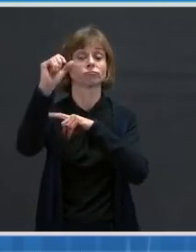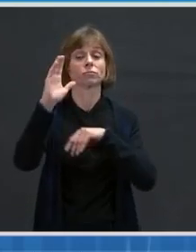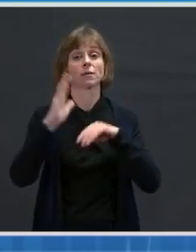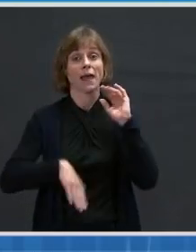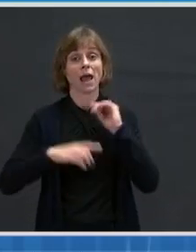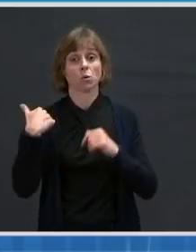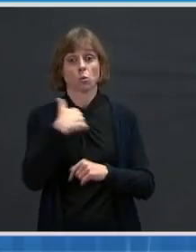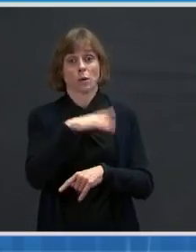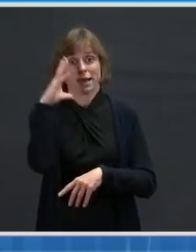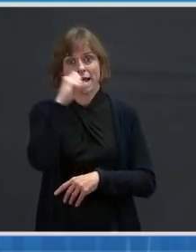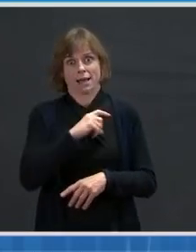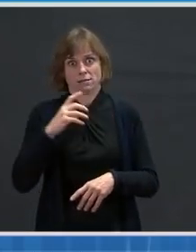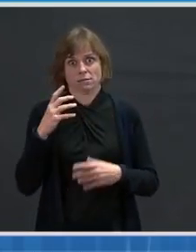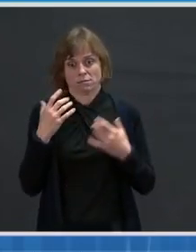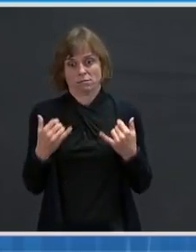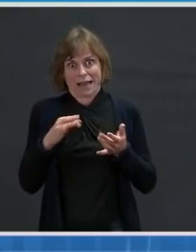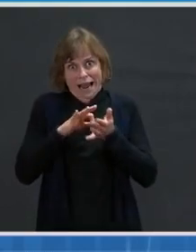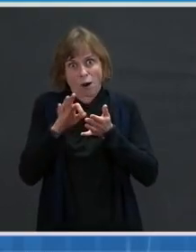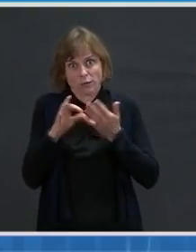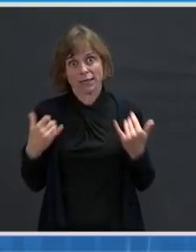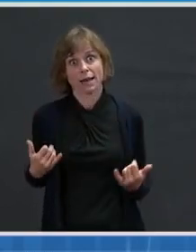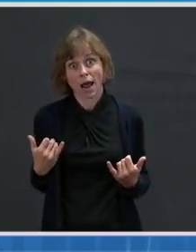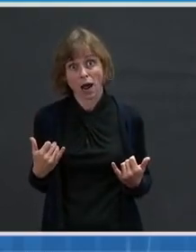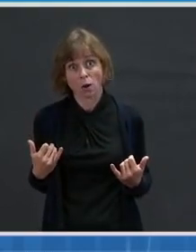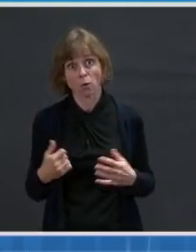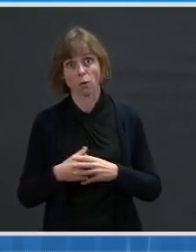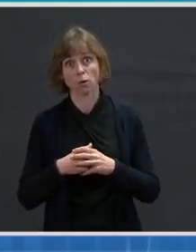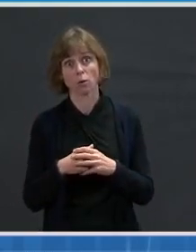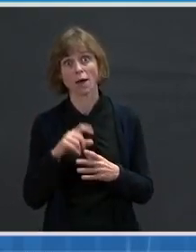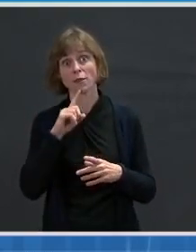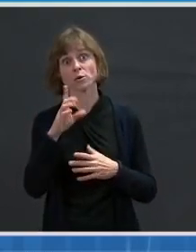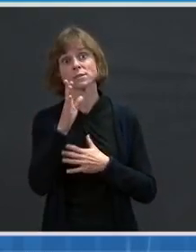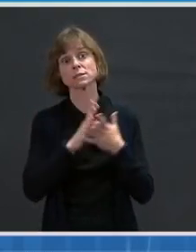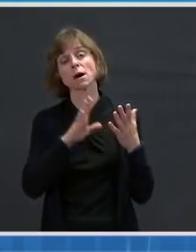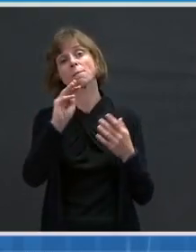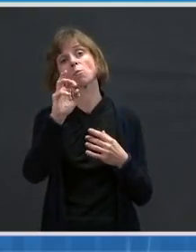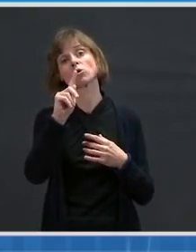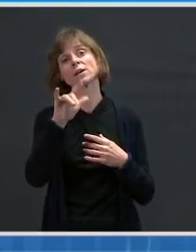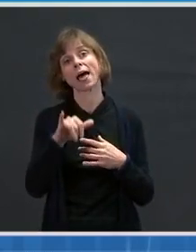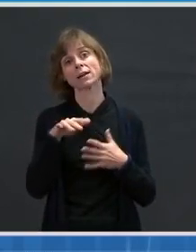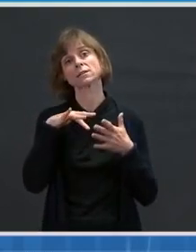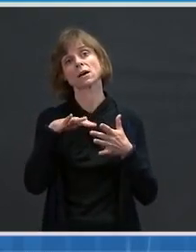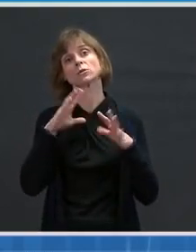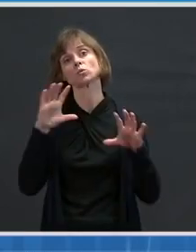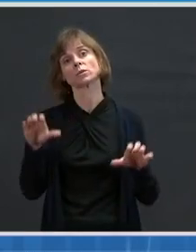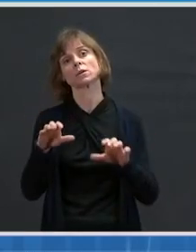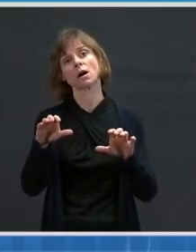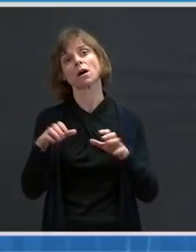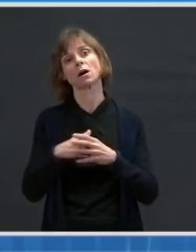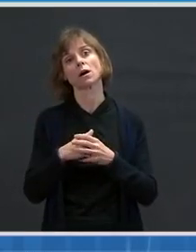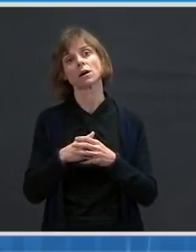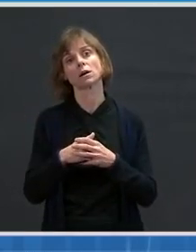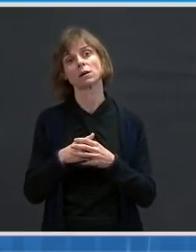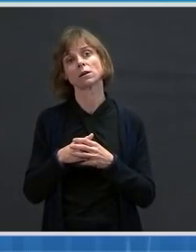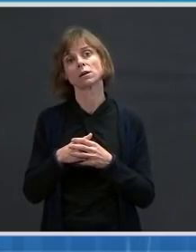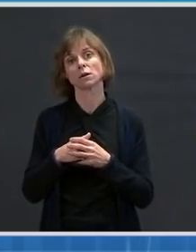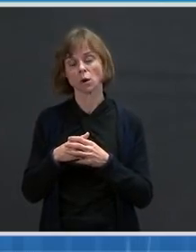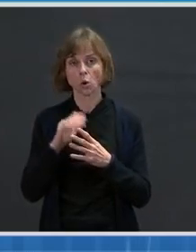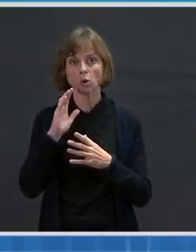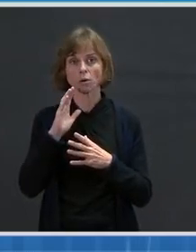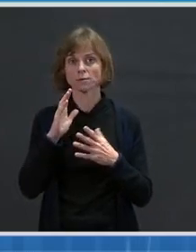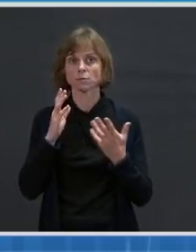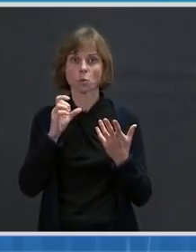for numerous reasons. There have been numerous mortality studies that have been done, and I'm certain there will be more forthcoming